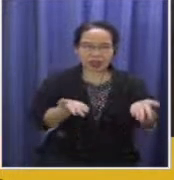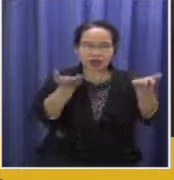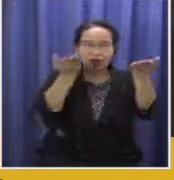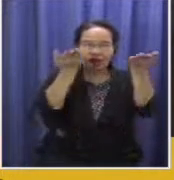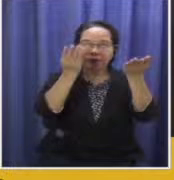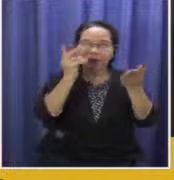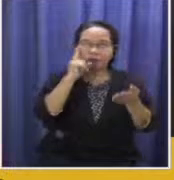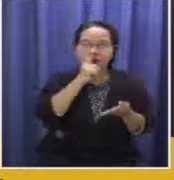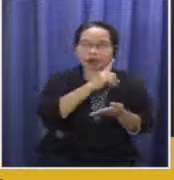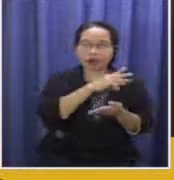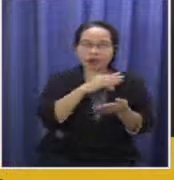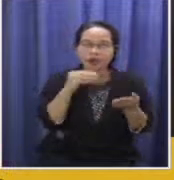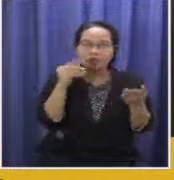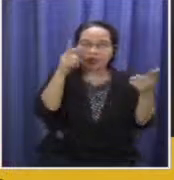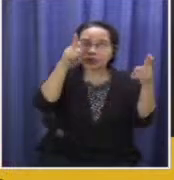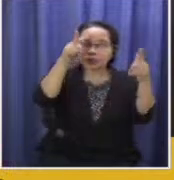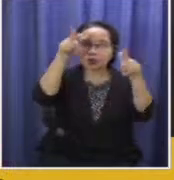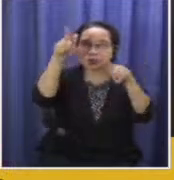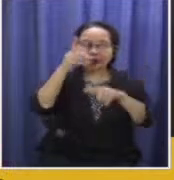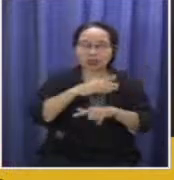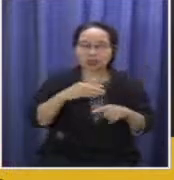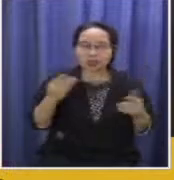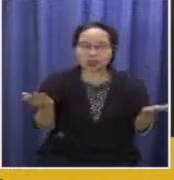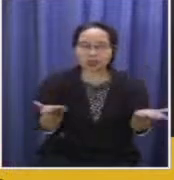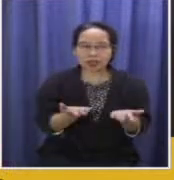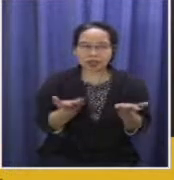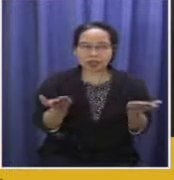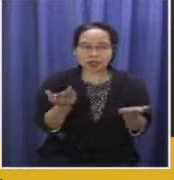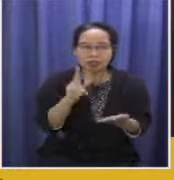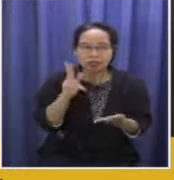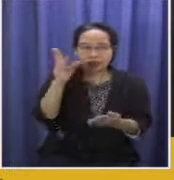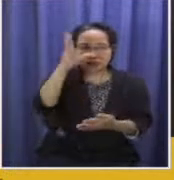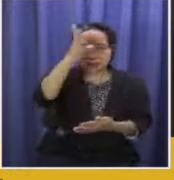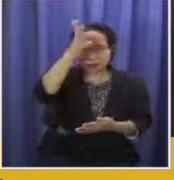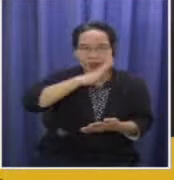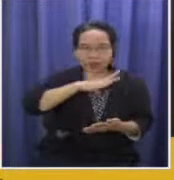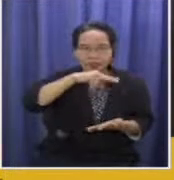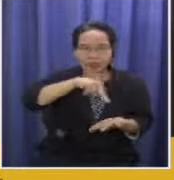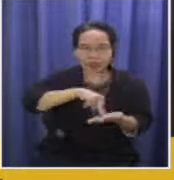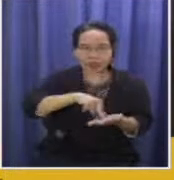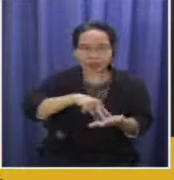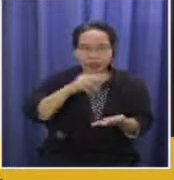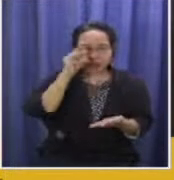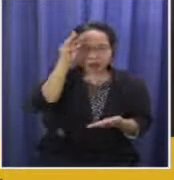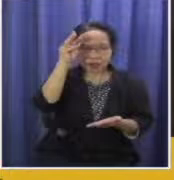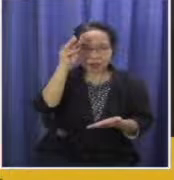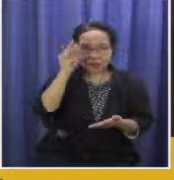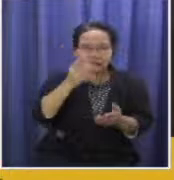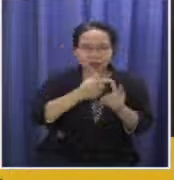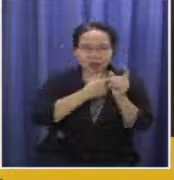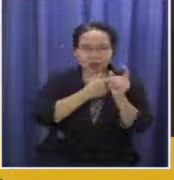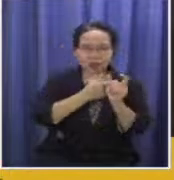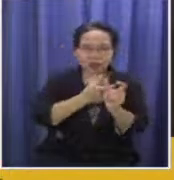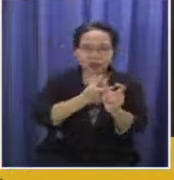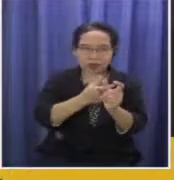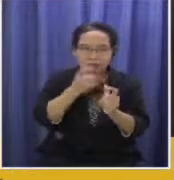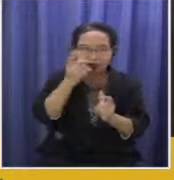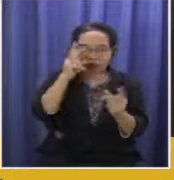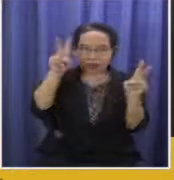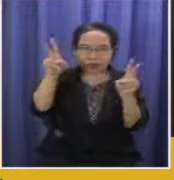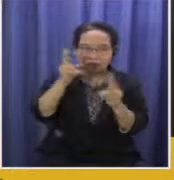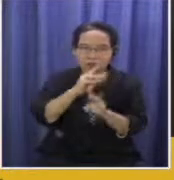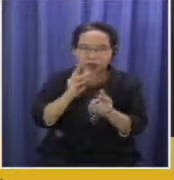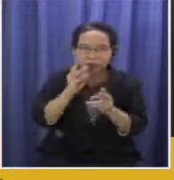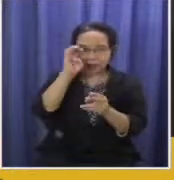his eyes and looked, and lo, 3 men stood by him. And when he saw